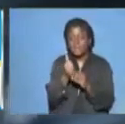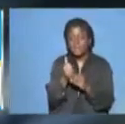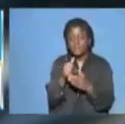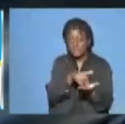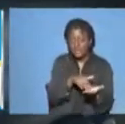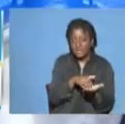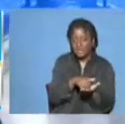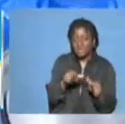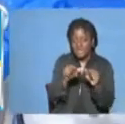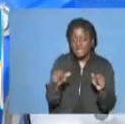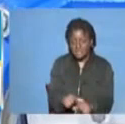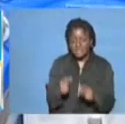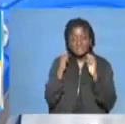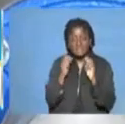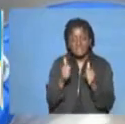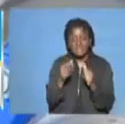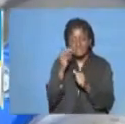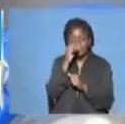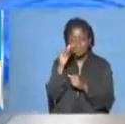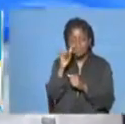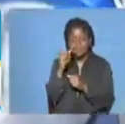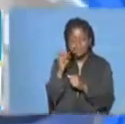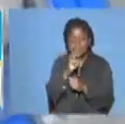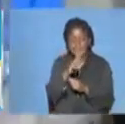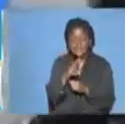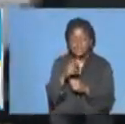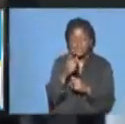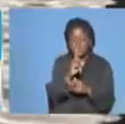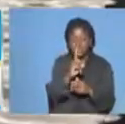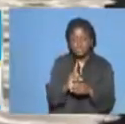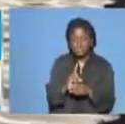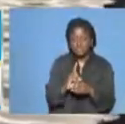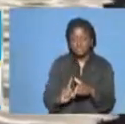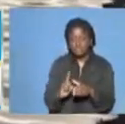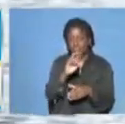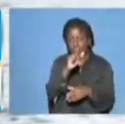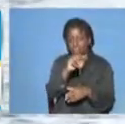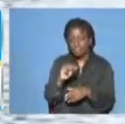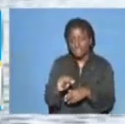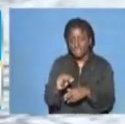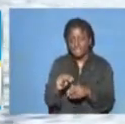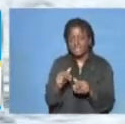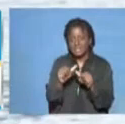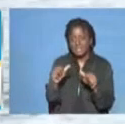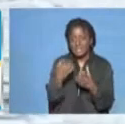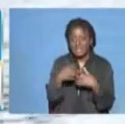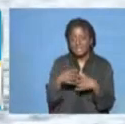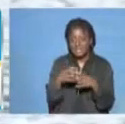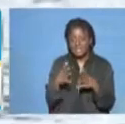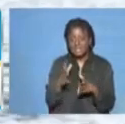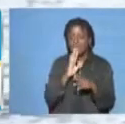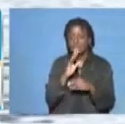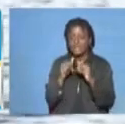areas immediately. The ministry's senior drainage engineer, citing areas like downtown Nassau, Pinewood Gardens, and the East